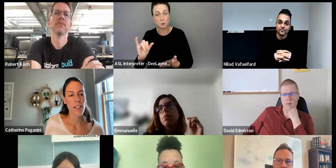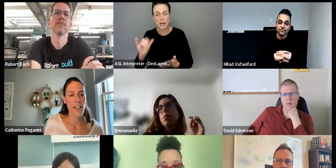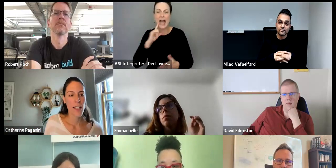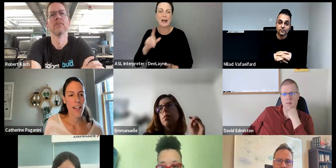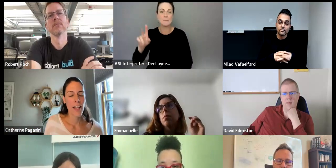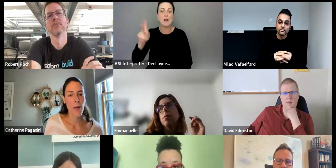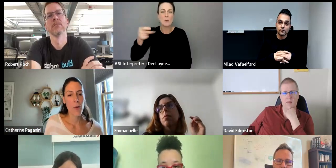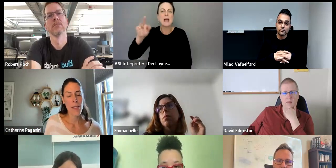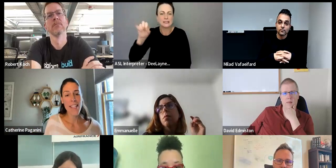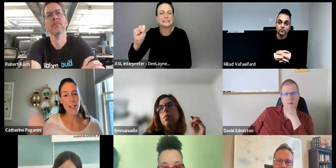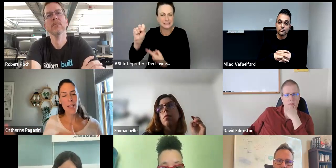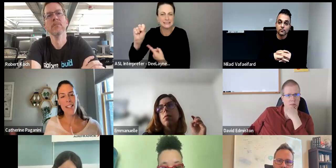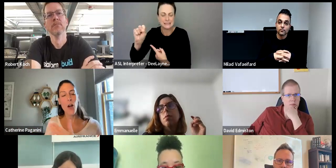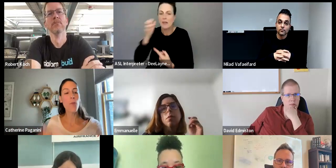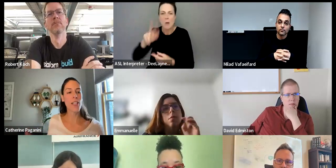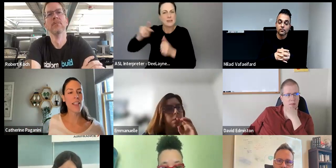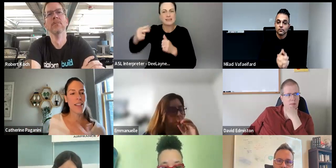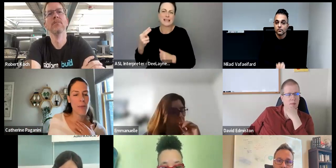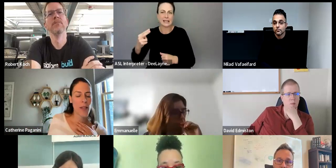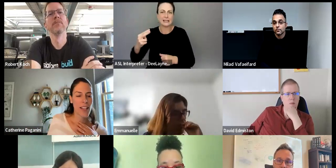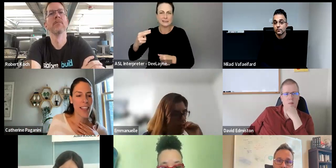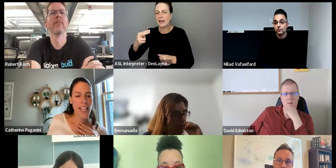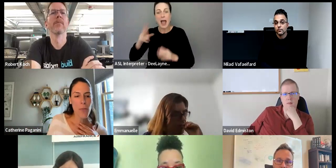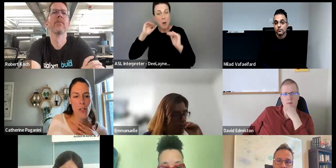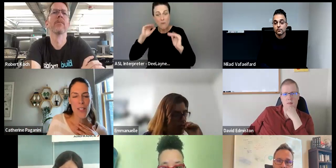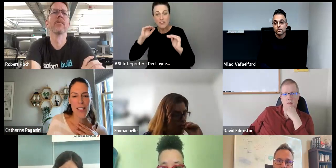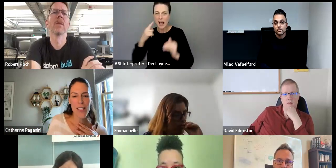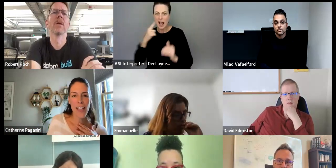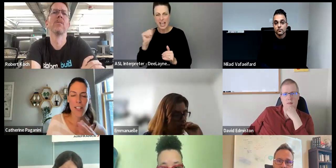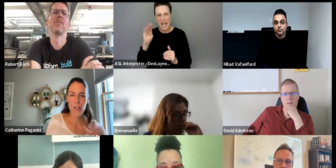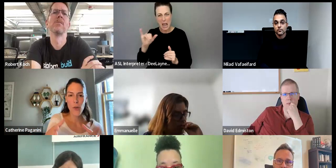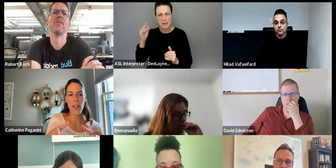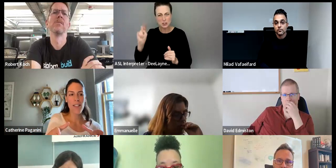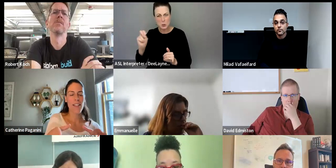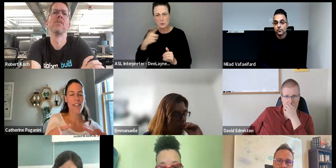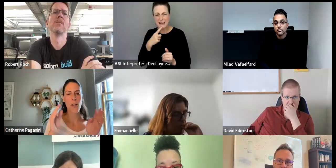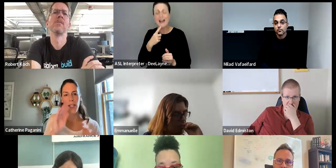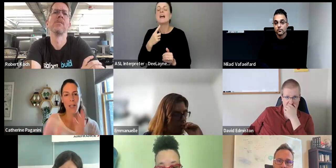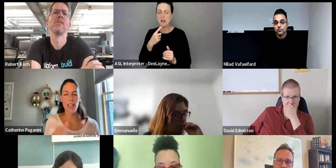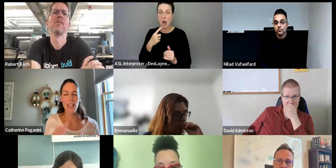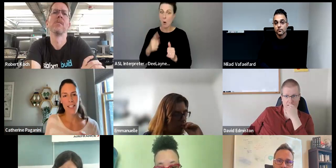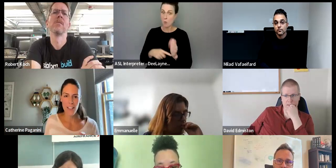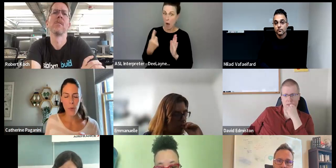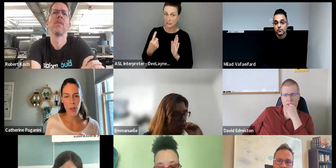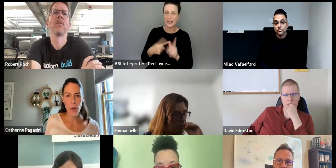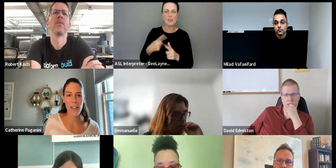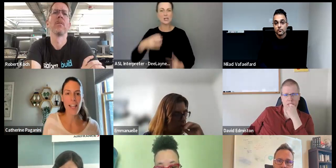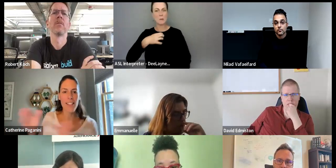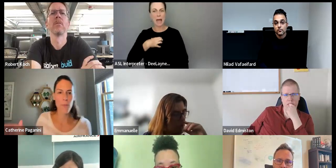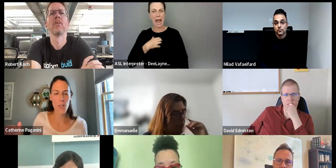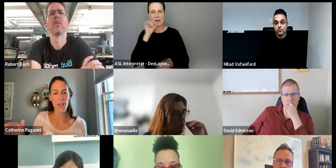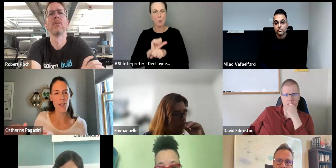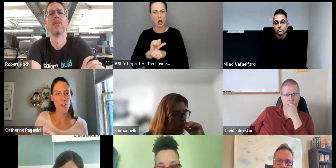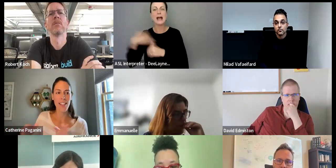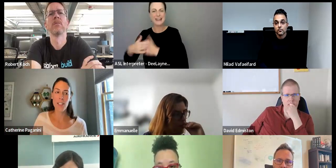Paris. And then that would be the second place. And hopefully, I think Amy June said that, like, you do once, then you complain about the things that don't work well, and